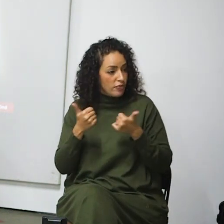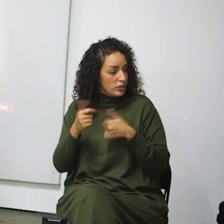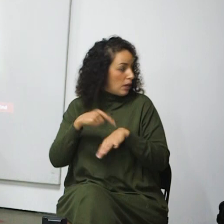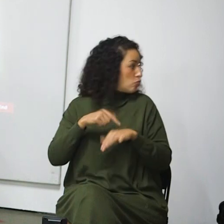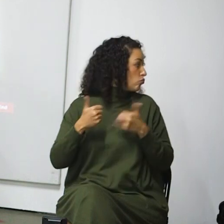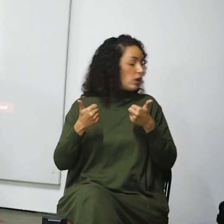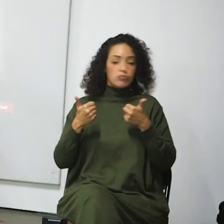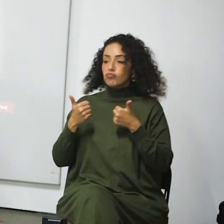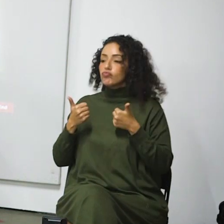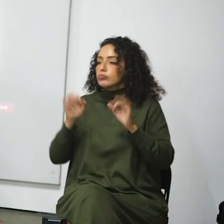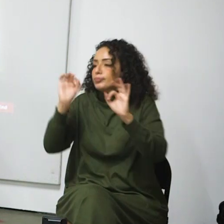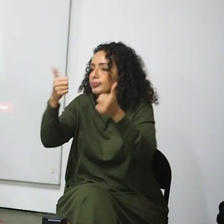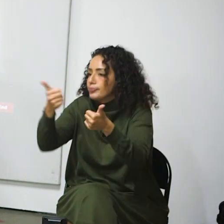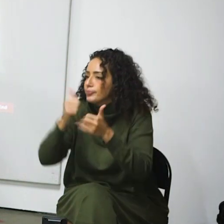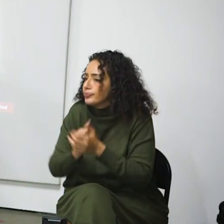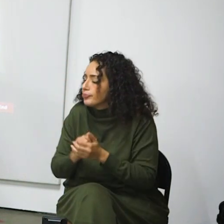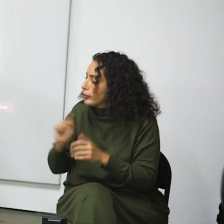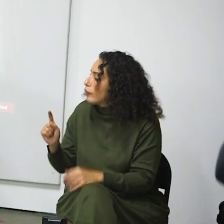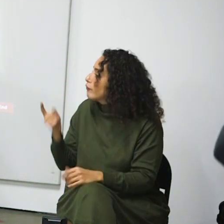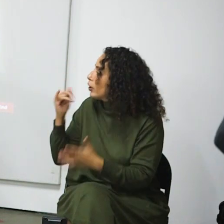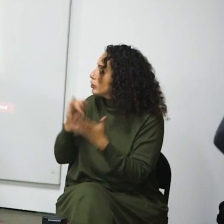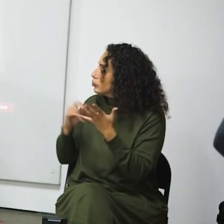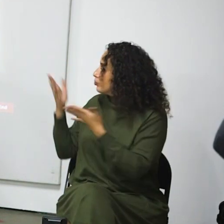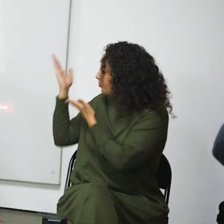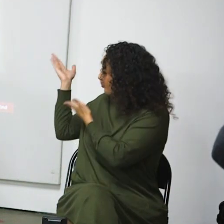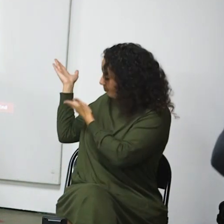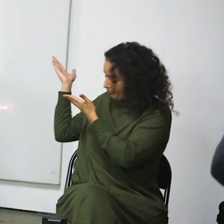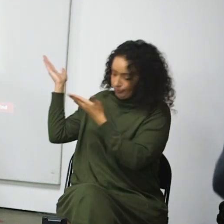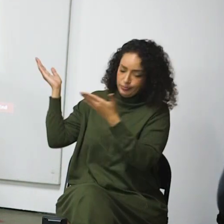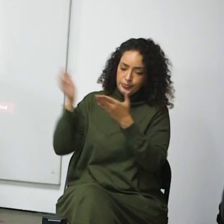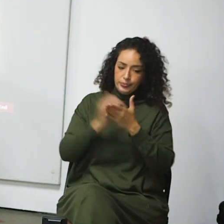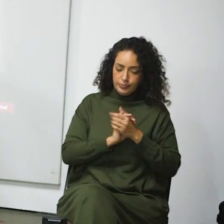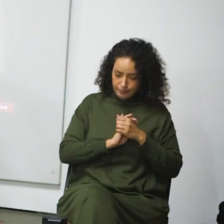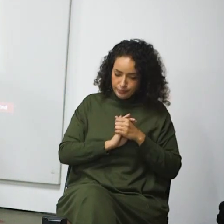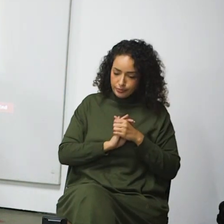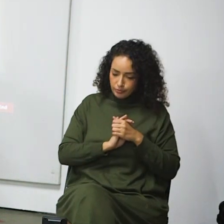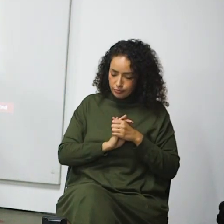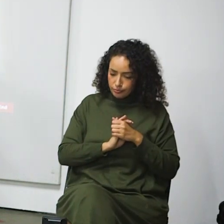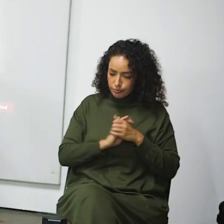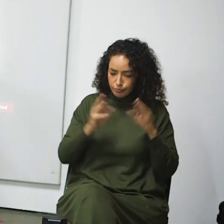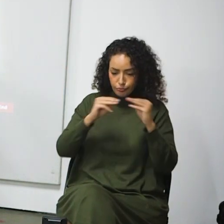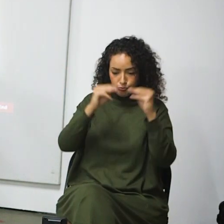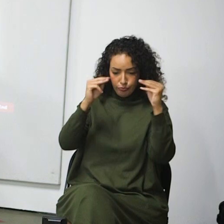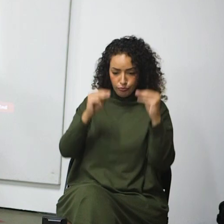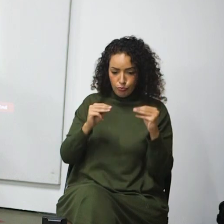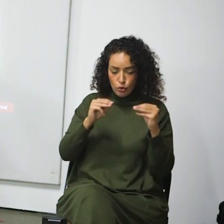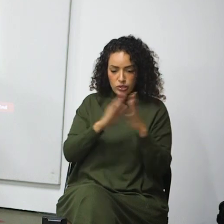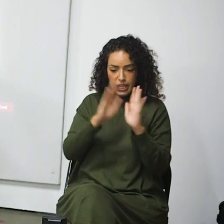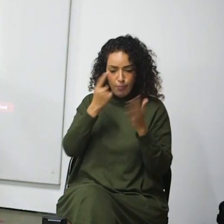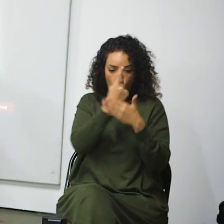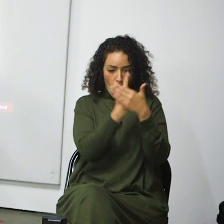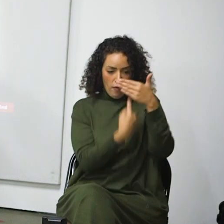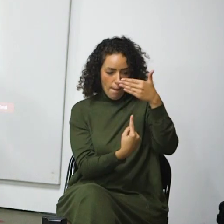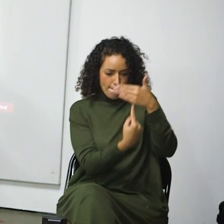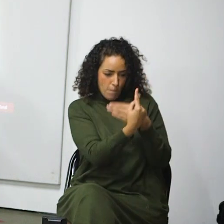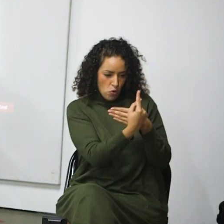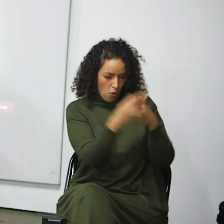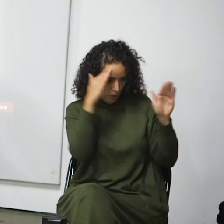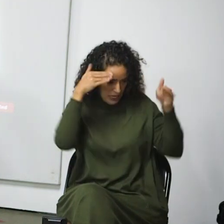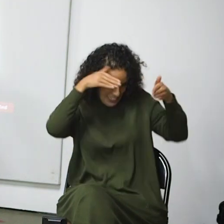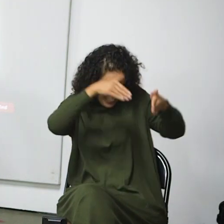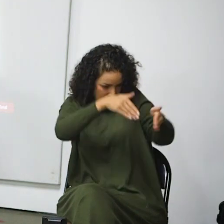Yeah. Okay. Great. So maybe first we'll come to you, Zipporah, in terms of just expanding a bit more on what the Museum of Monotropism was, if that's okay.